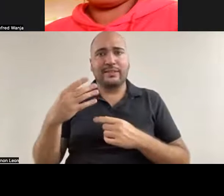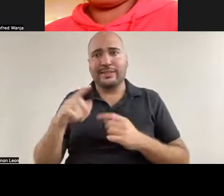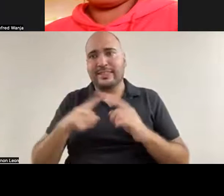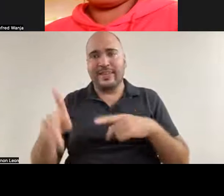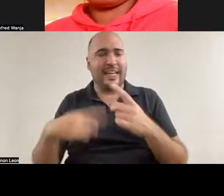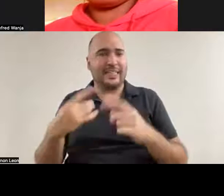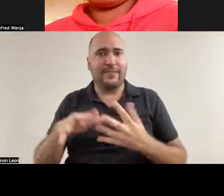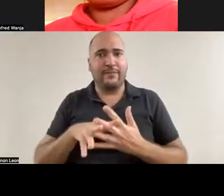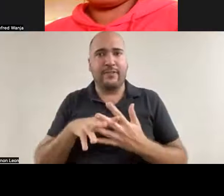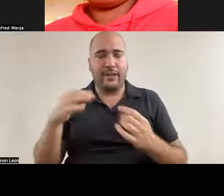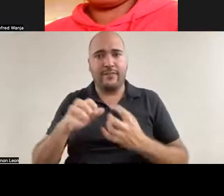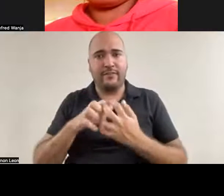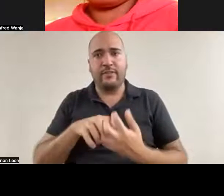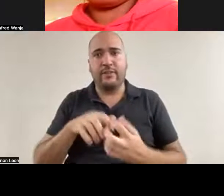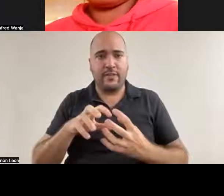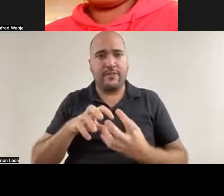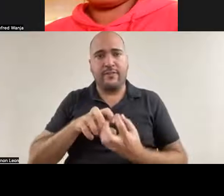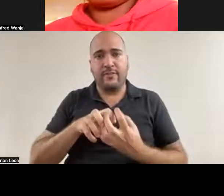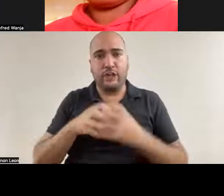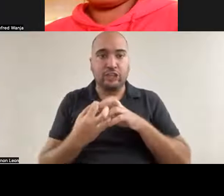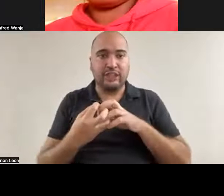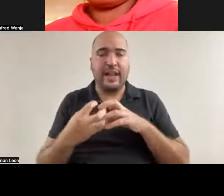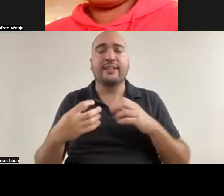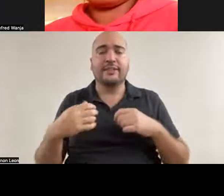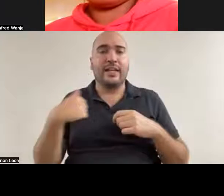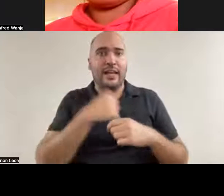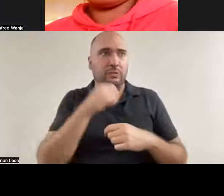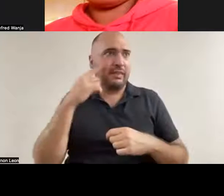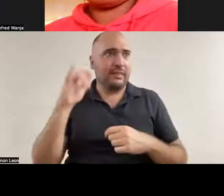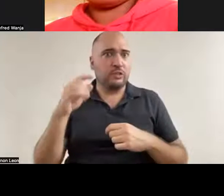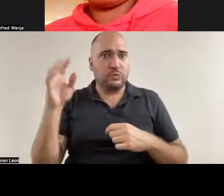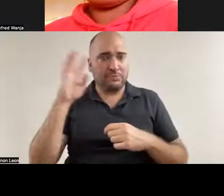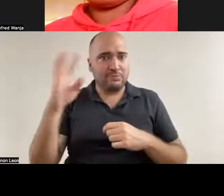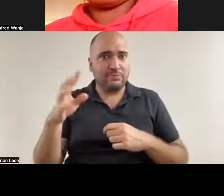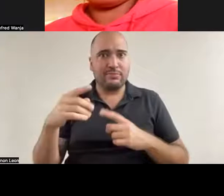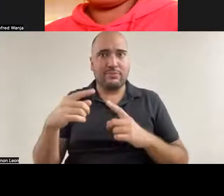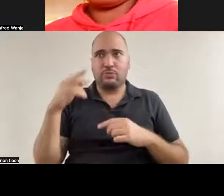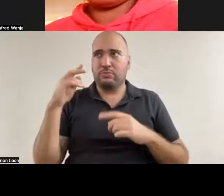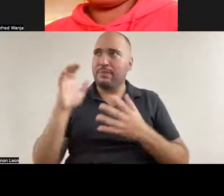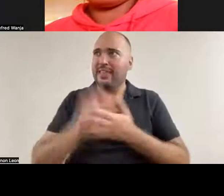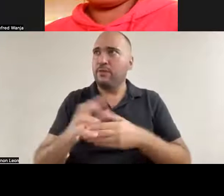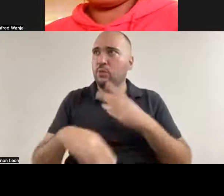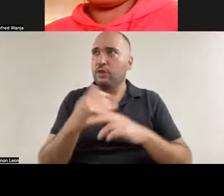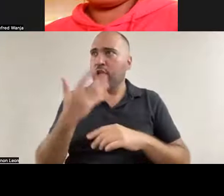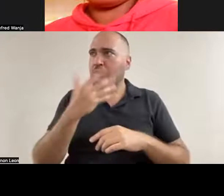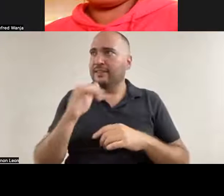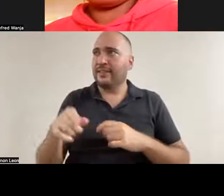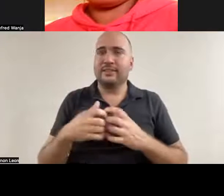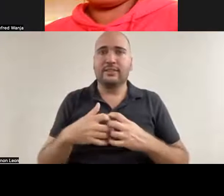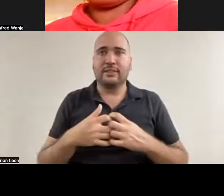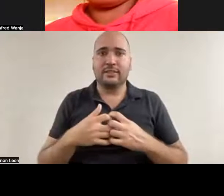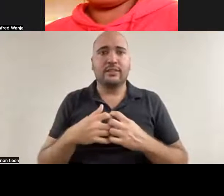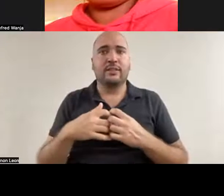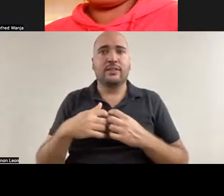intersectionality. So I don't think that's too far-fetched to believe in a world that looks like that. So can we do it?